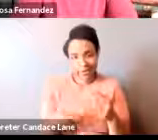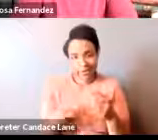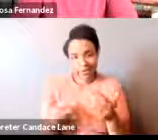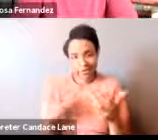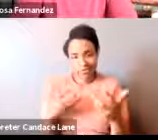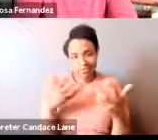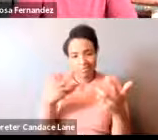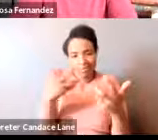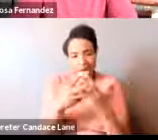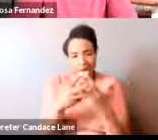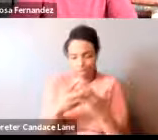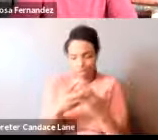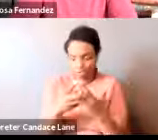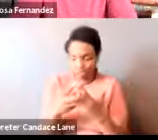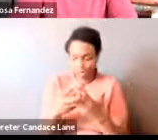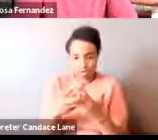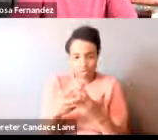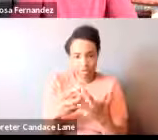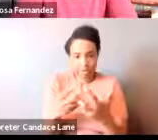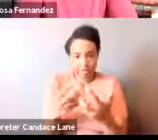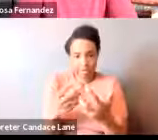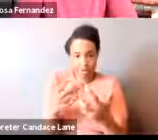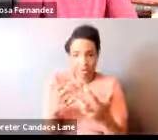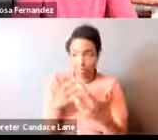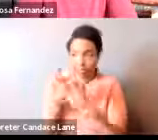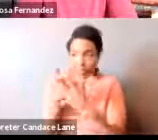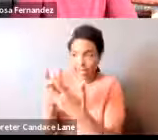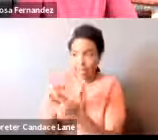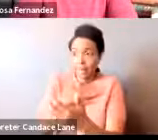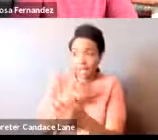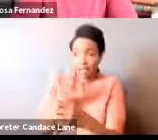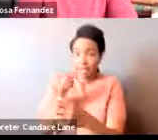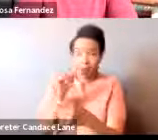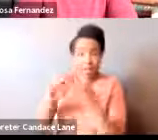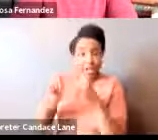the work ethic of some of my dear friends.